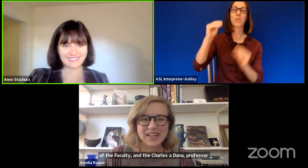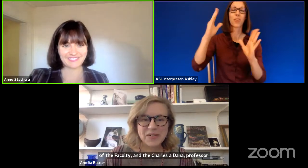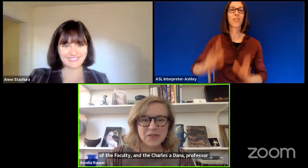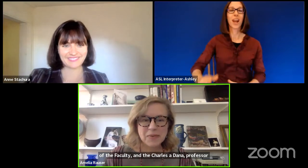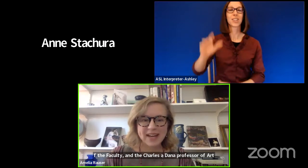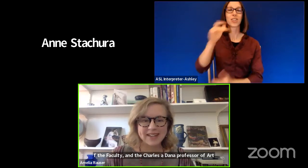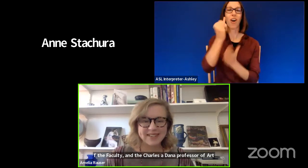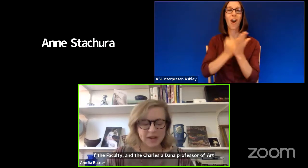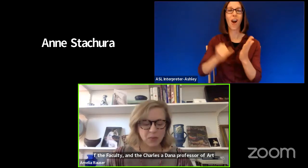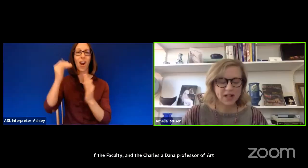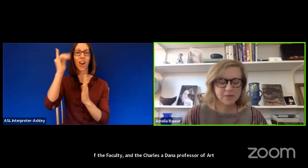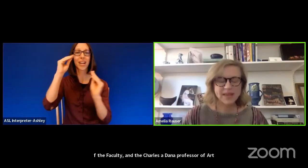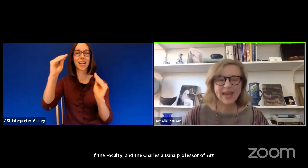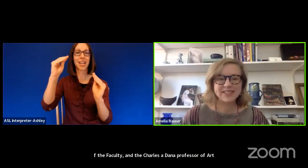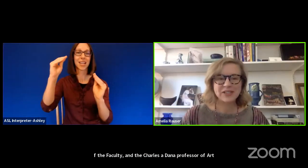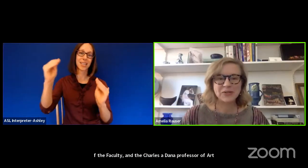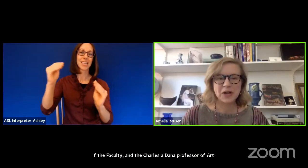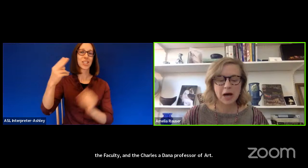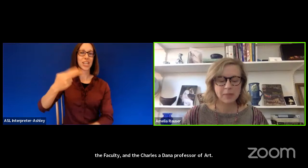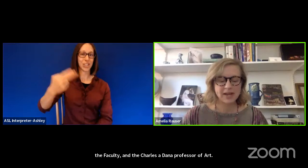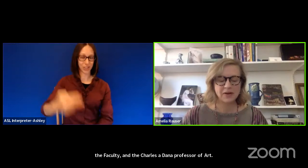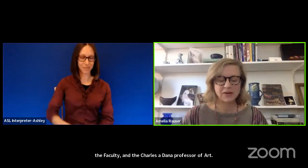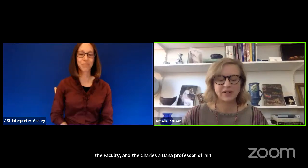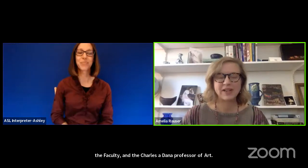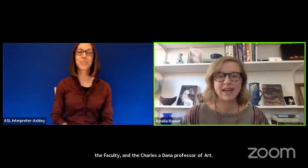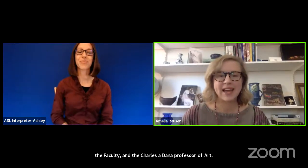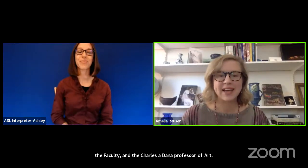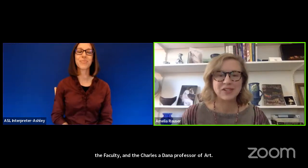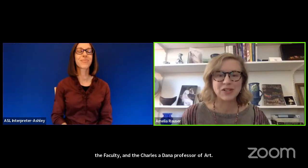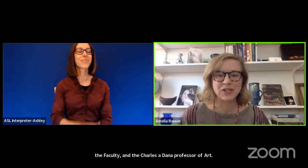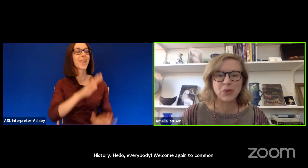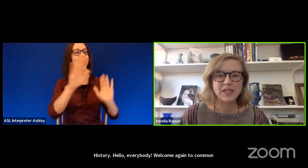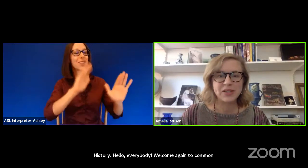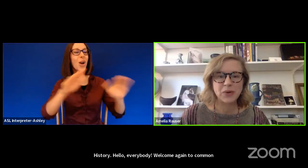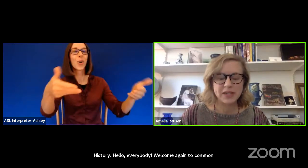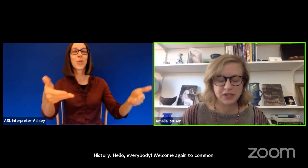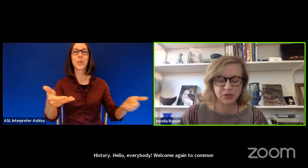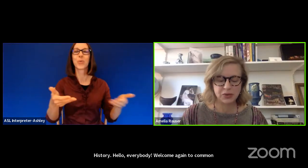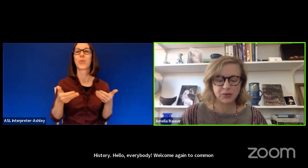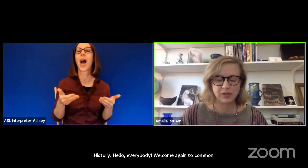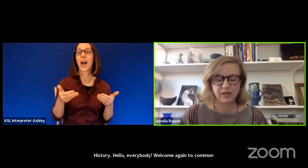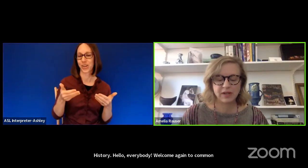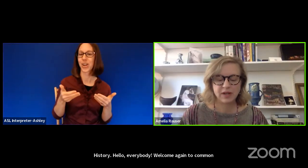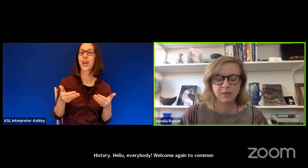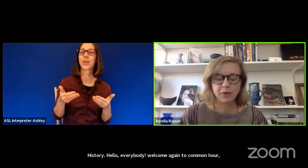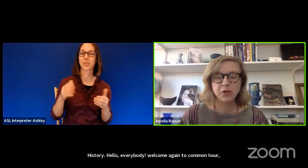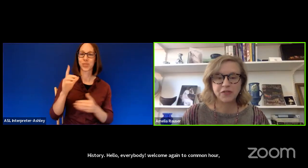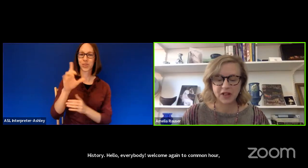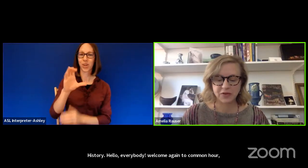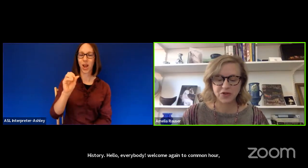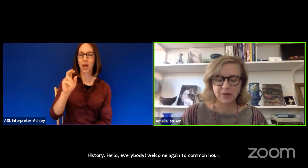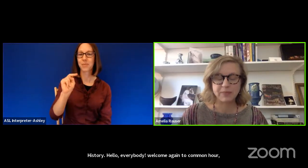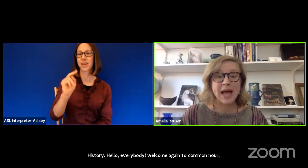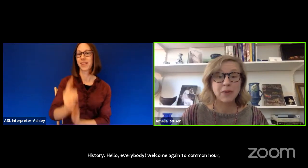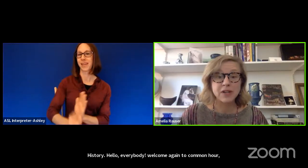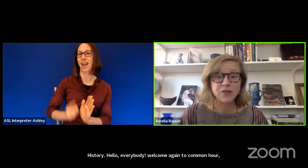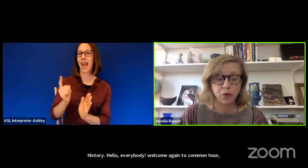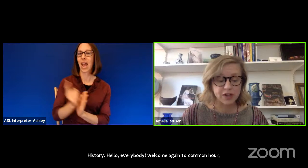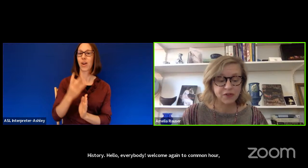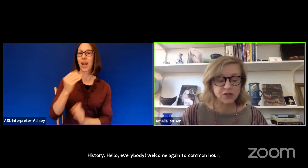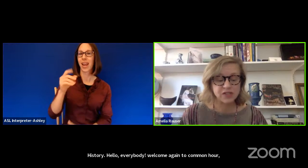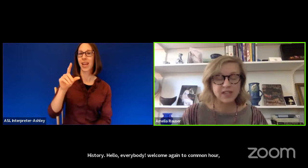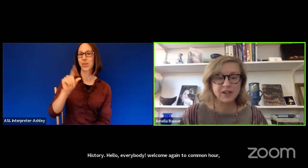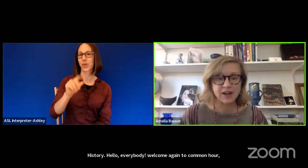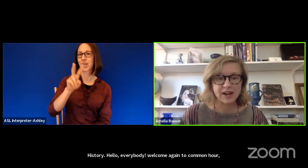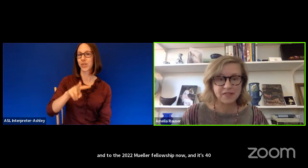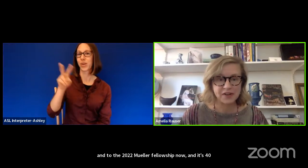Hello, everyone. Welcome again to Common Hour and to the 2022 Mueller Fellowship, now in its